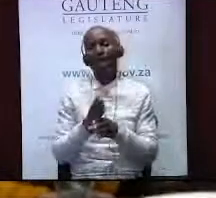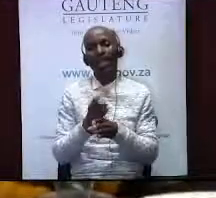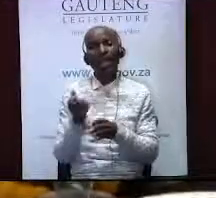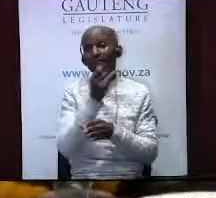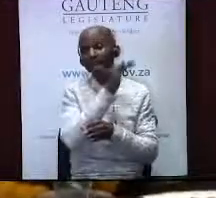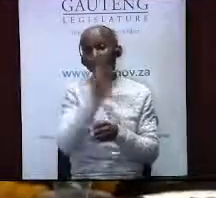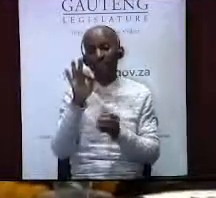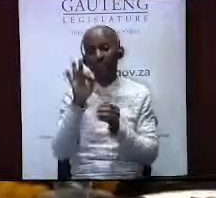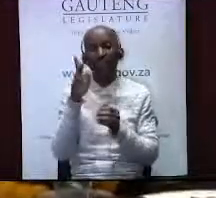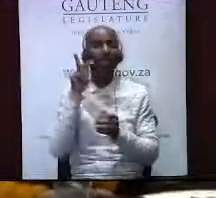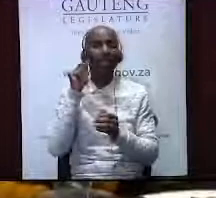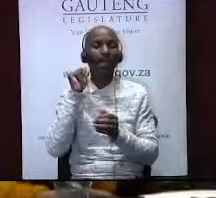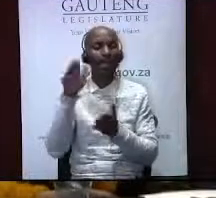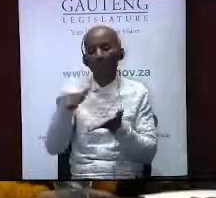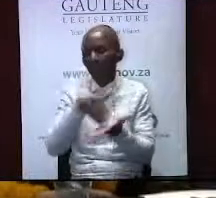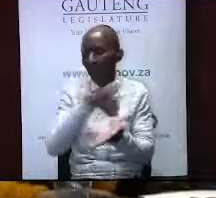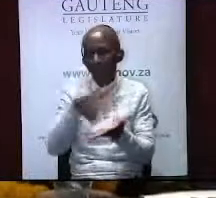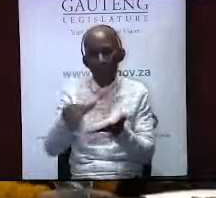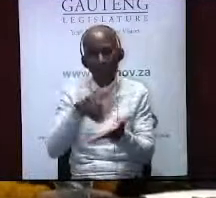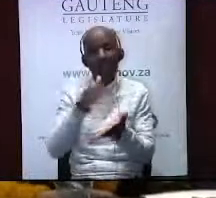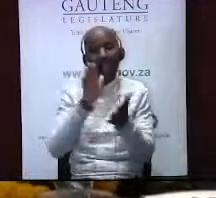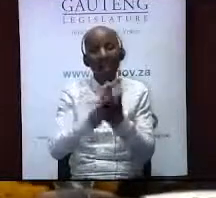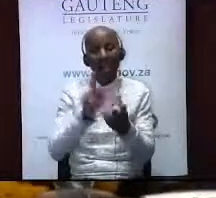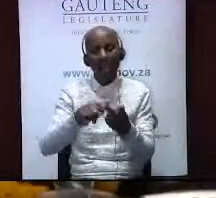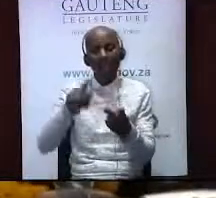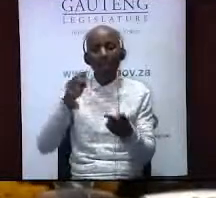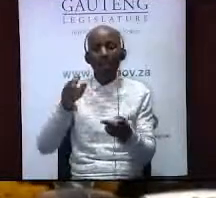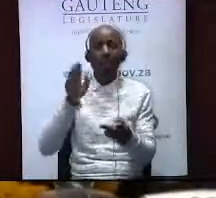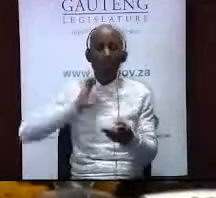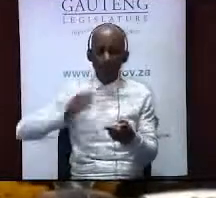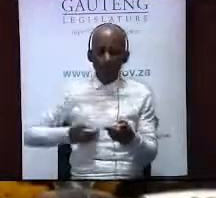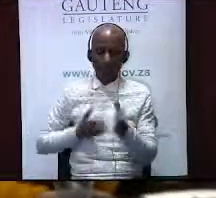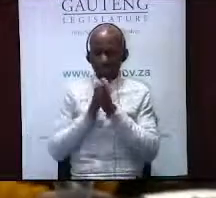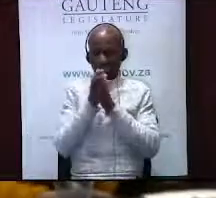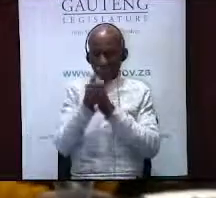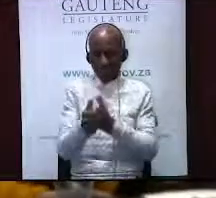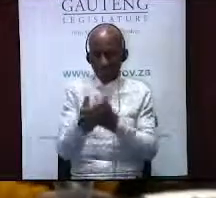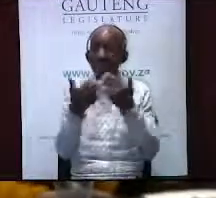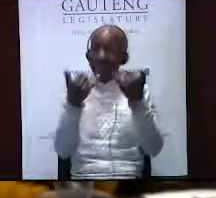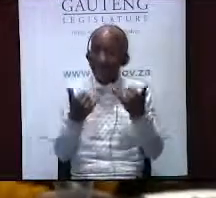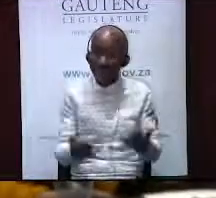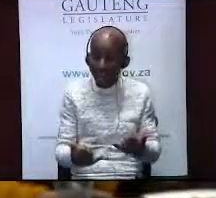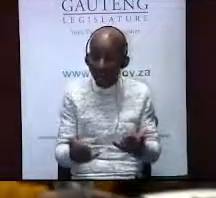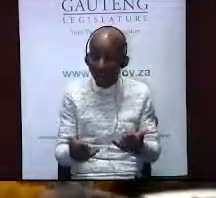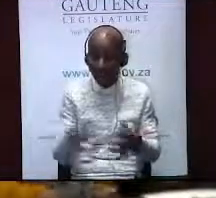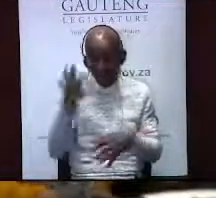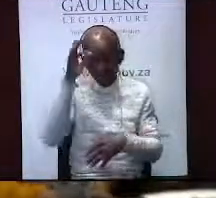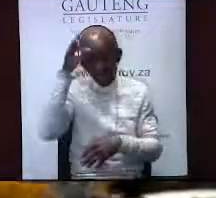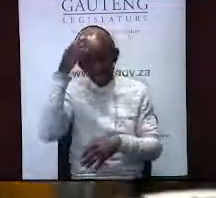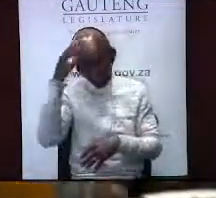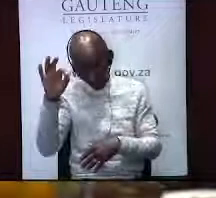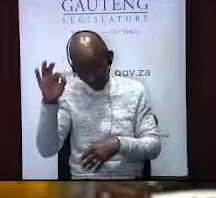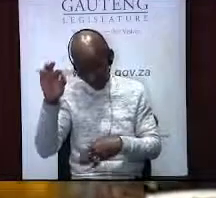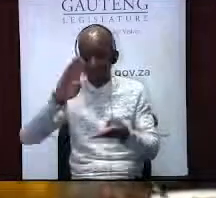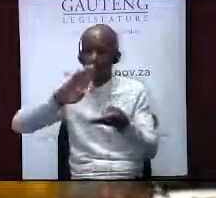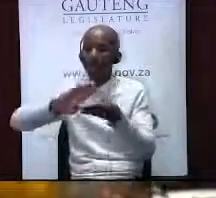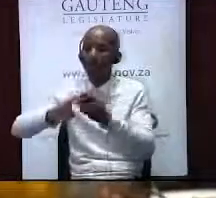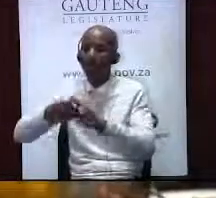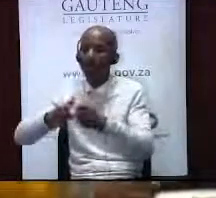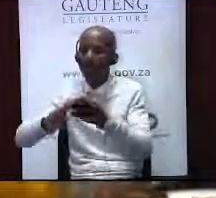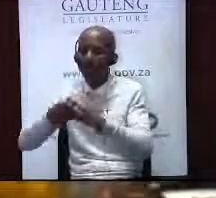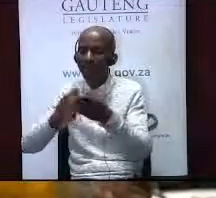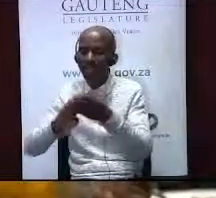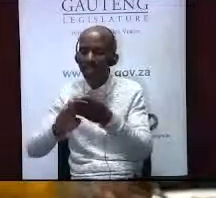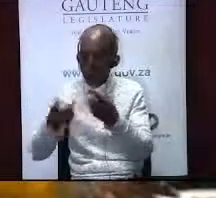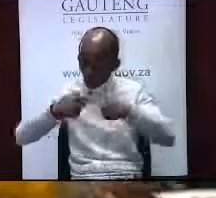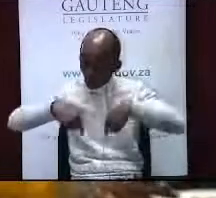without the man and the woman in leadership. Neither can our government, our communities. We